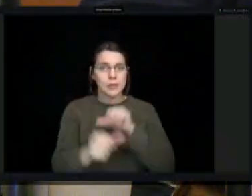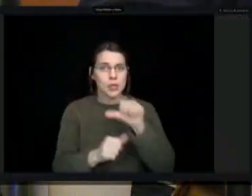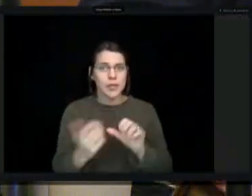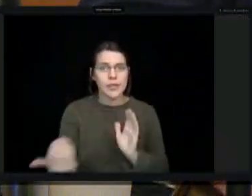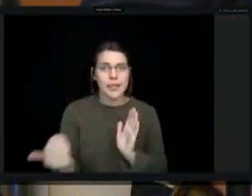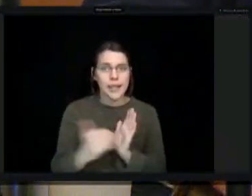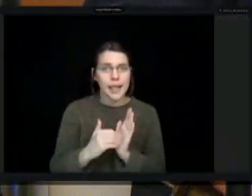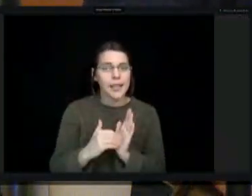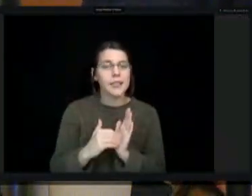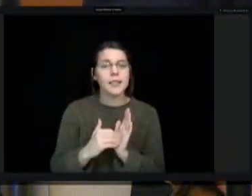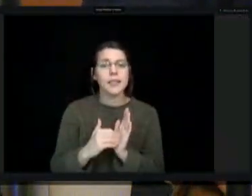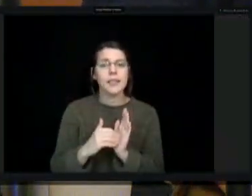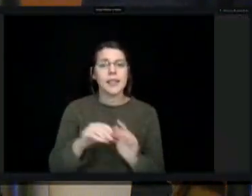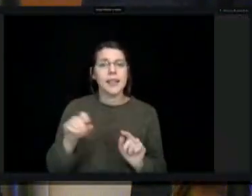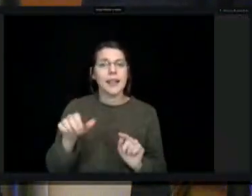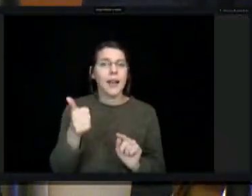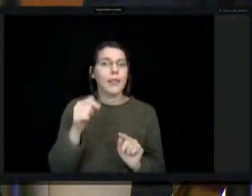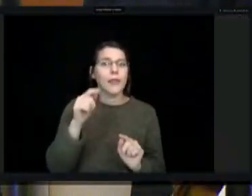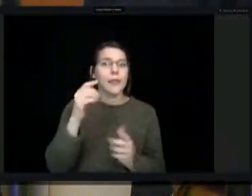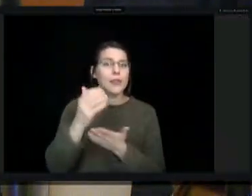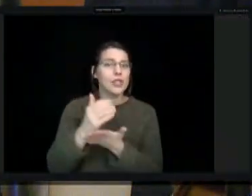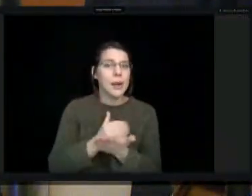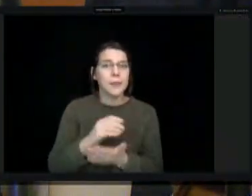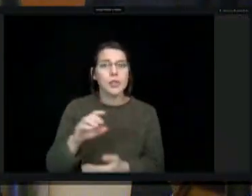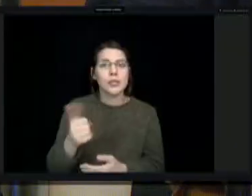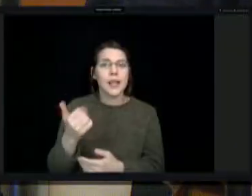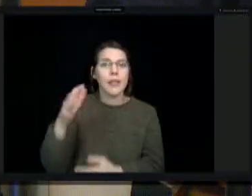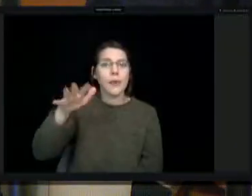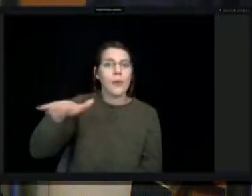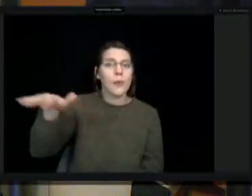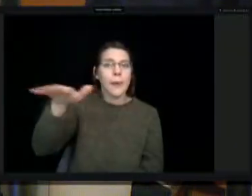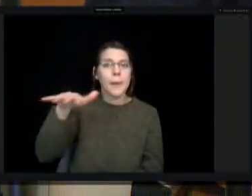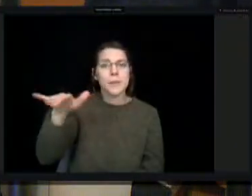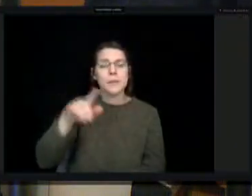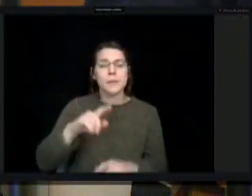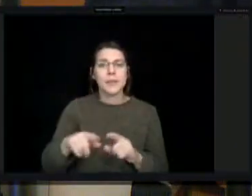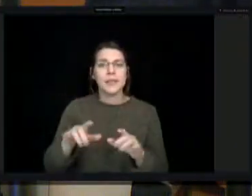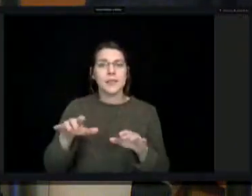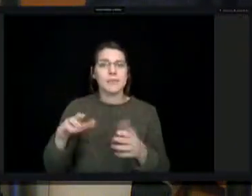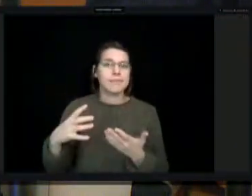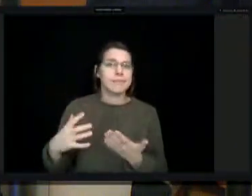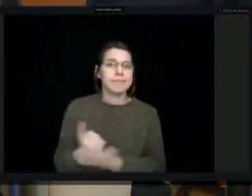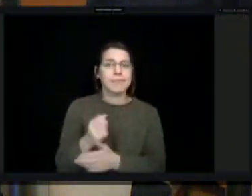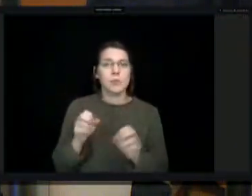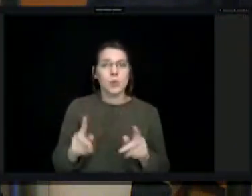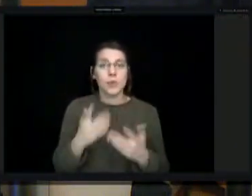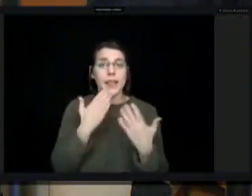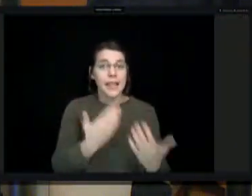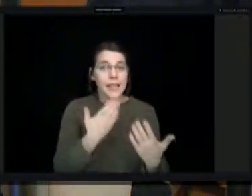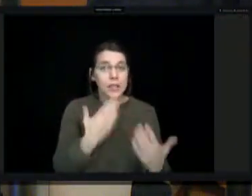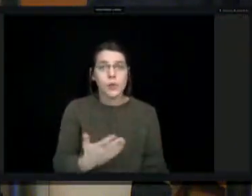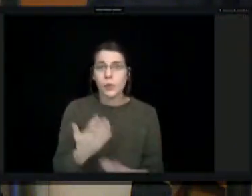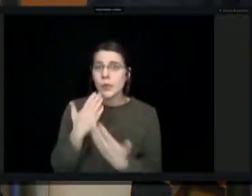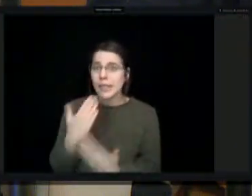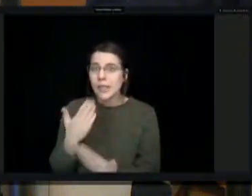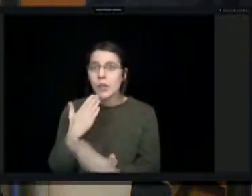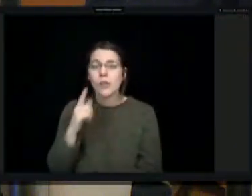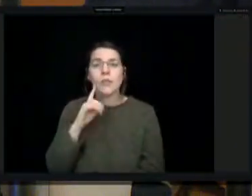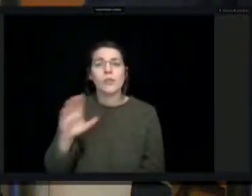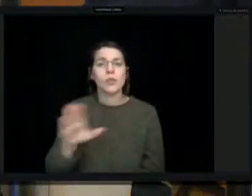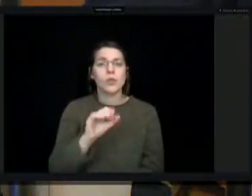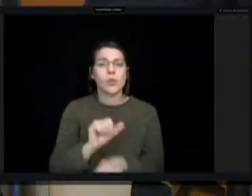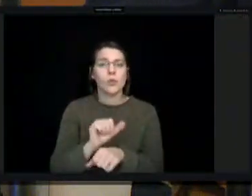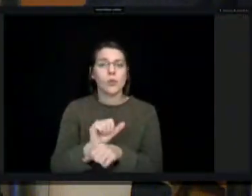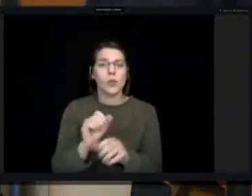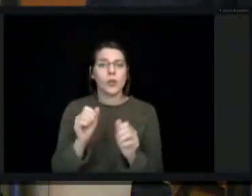in other chapters and other realms. But I just want to take this opportunity for the record to thank you for the work we've done together with the Stop the